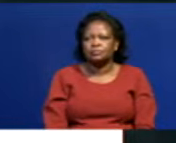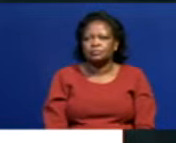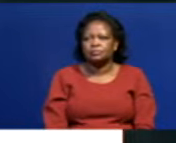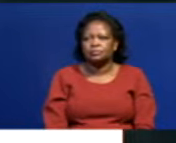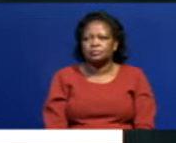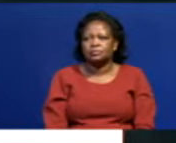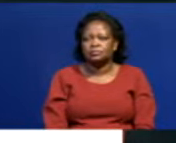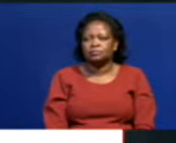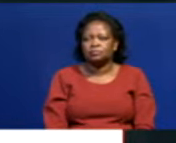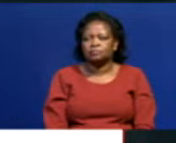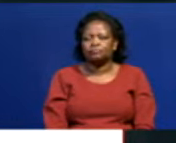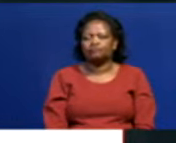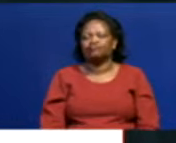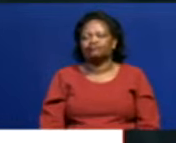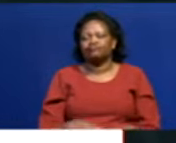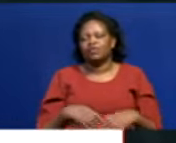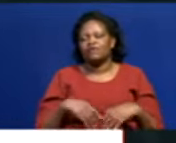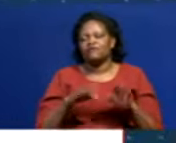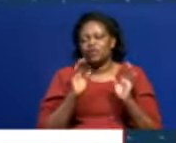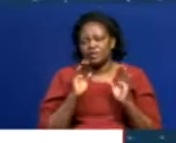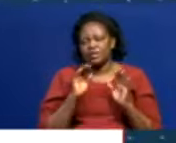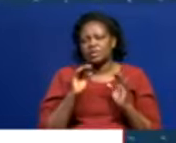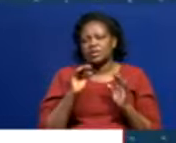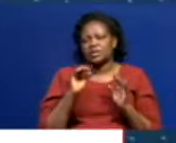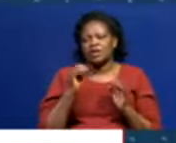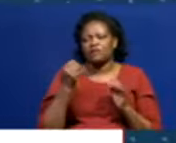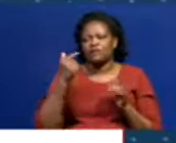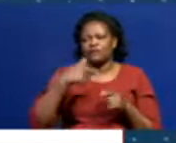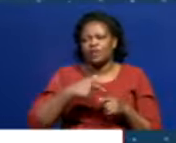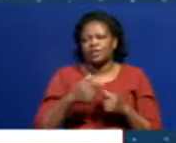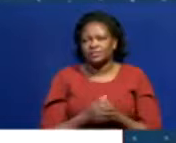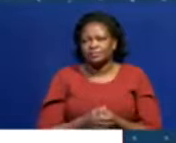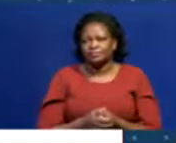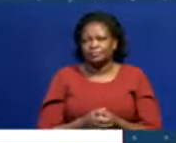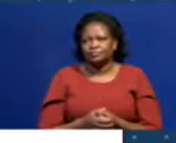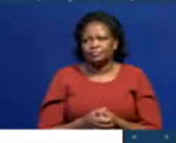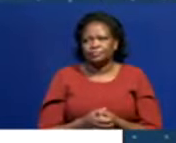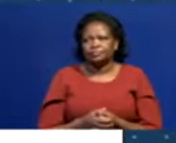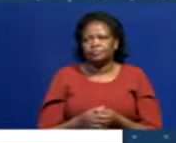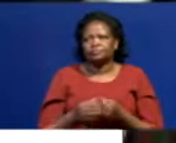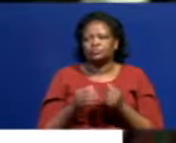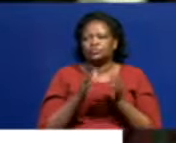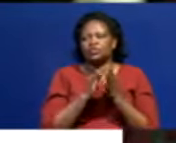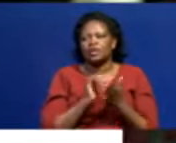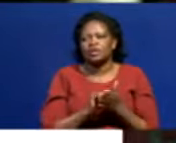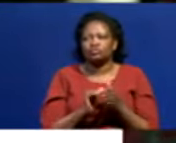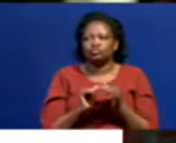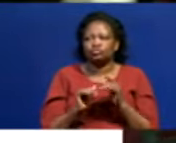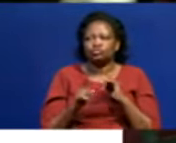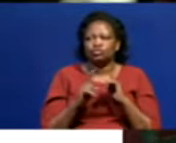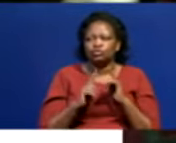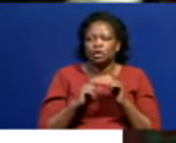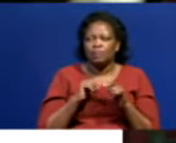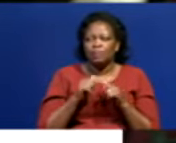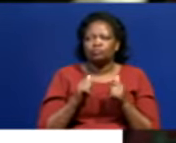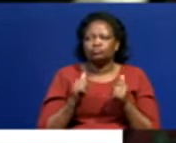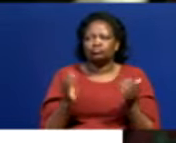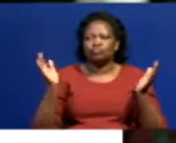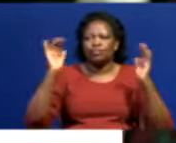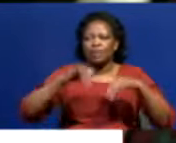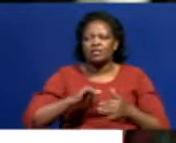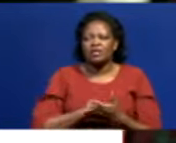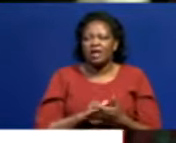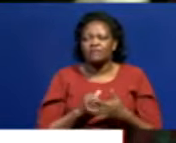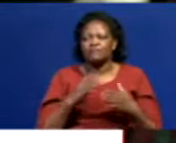Doing away with the consumption of fossil fuel dominated the third edition of Climate Justice Summit, which has brought